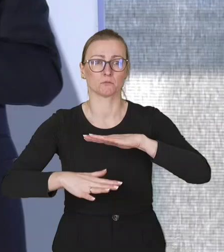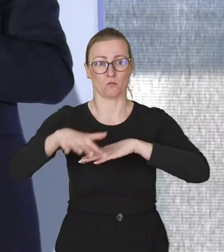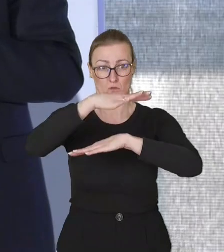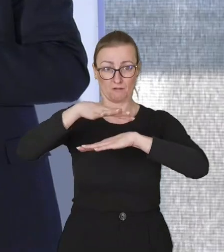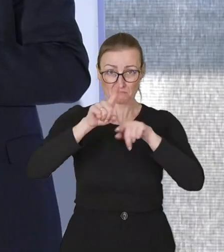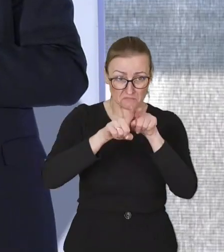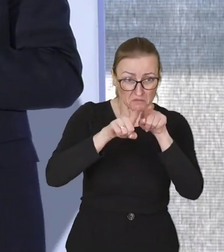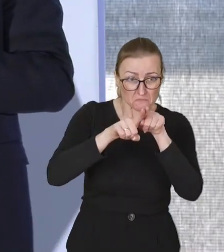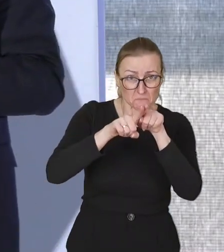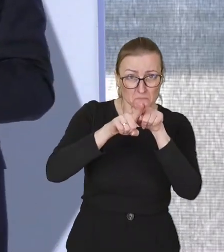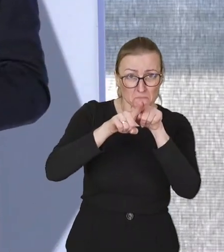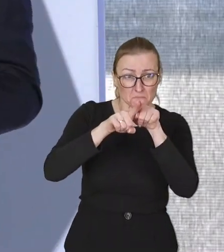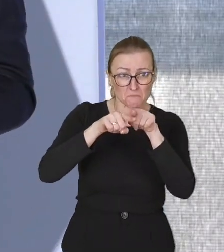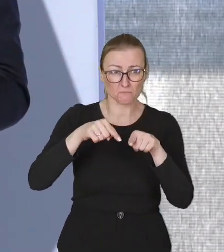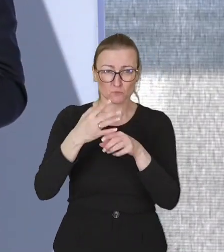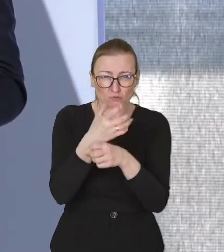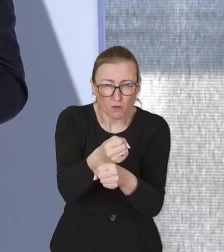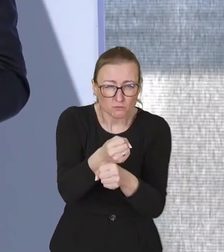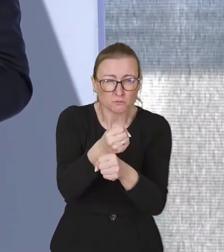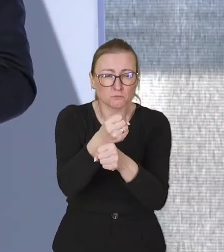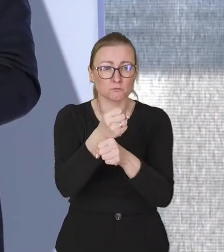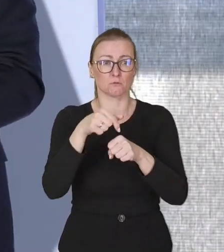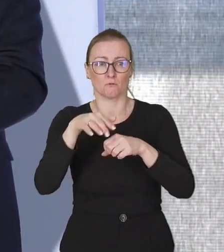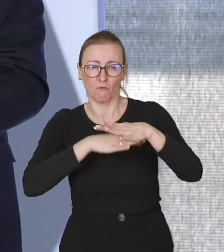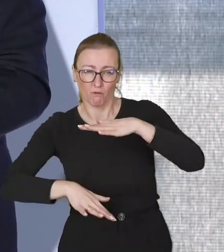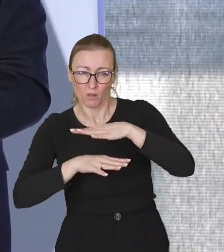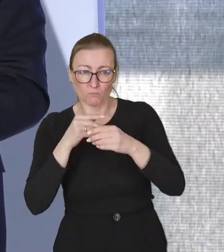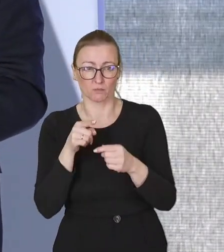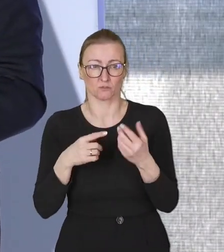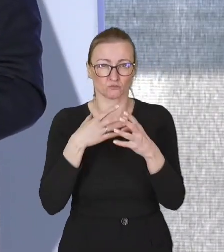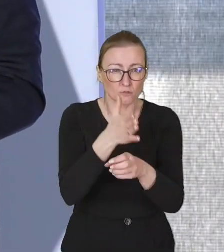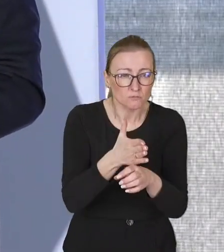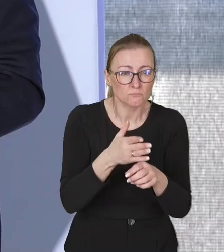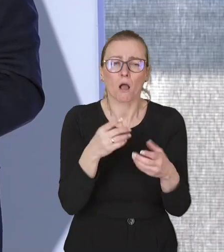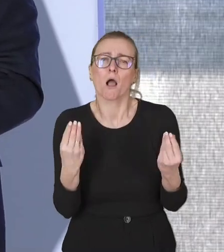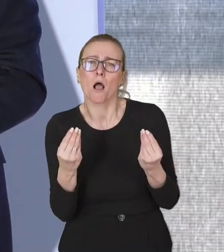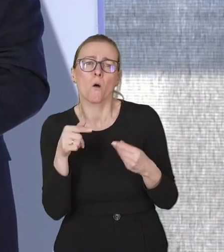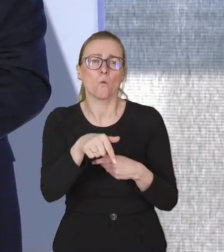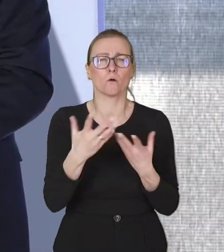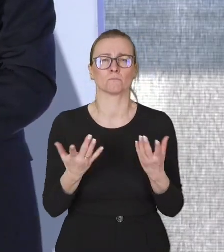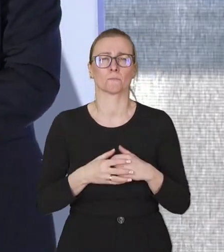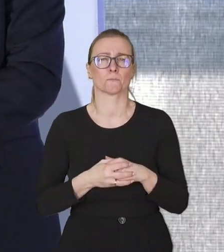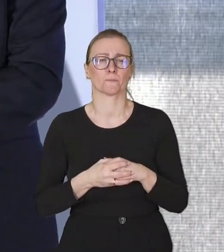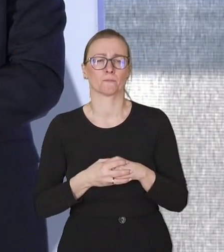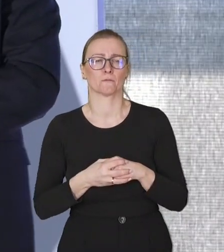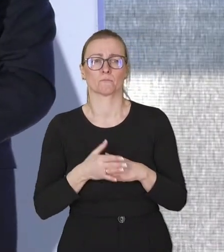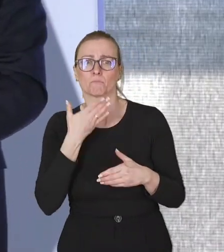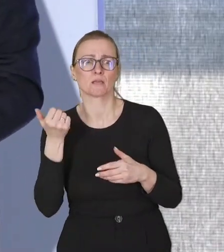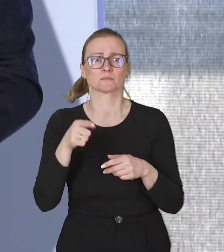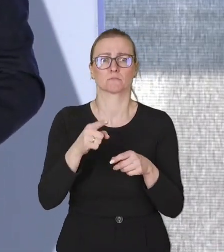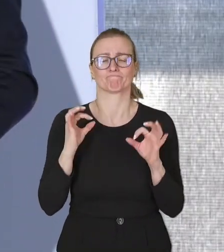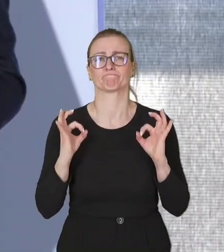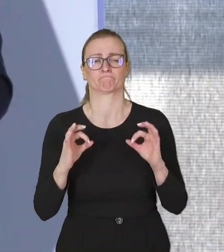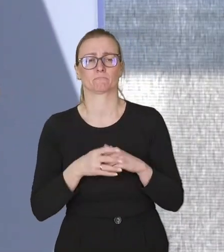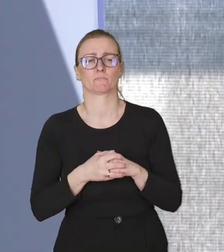they continue to improve the regional convergences while strengthens the economic transformation of the EU in response to the global